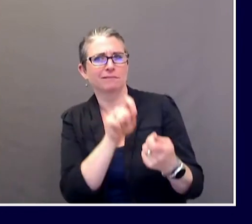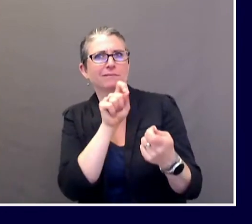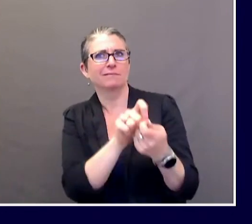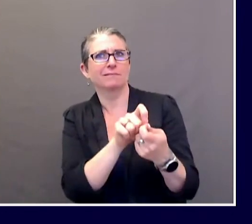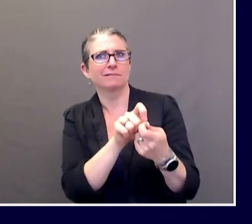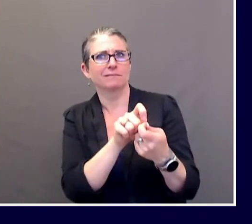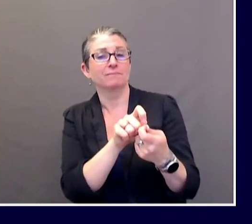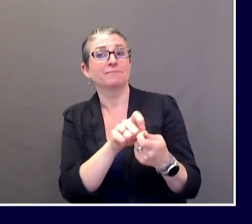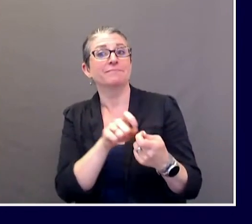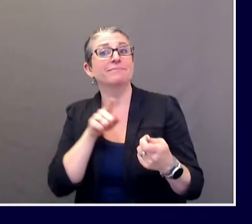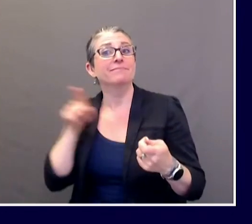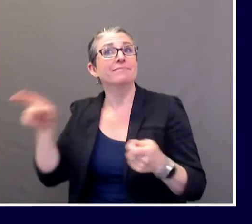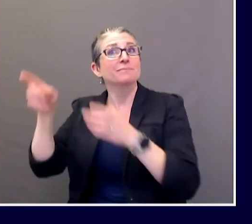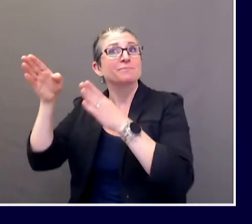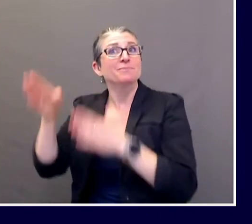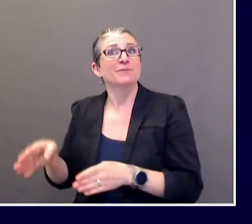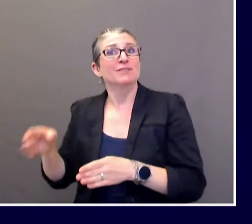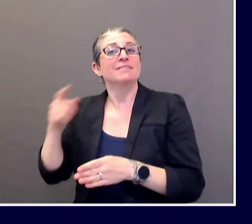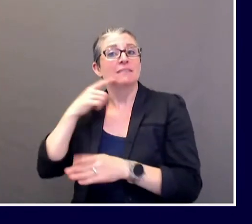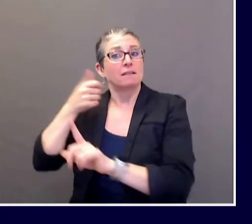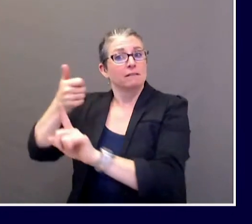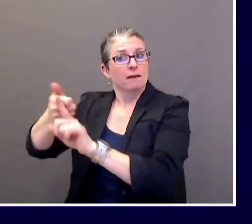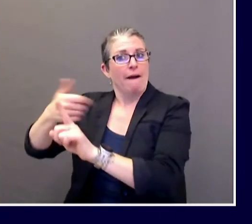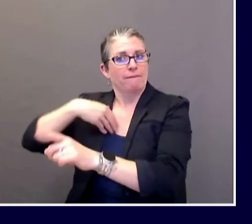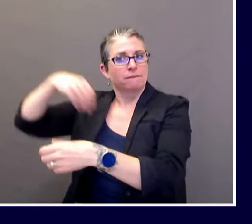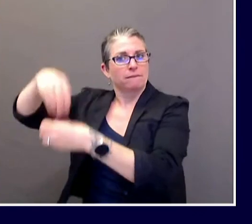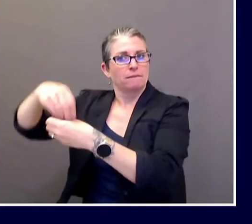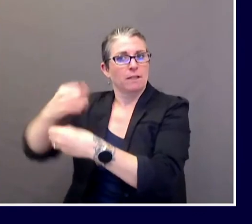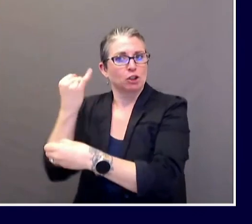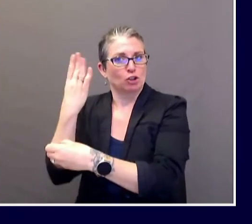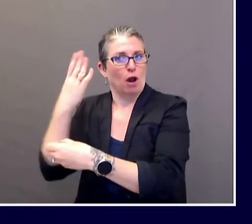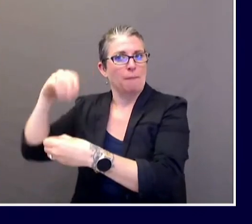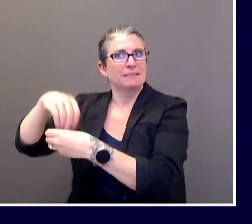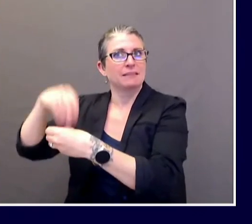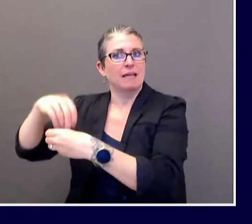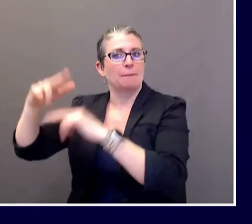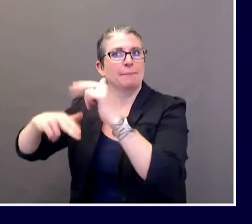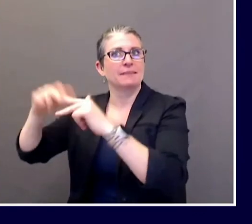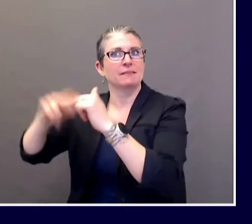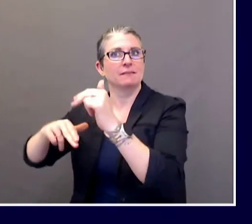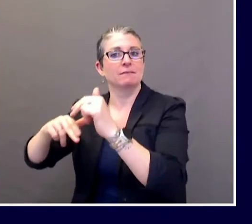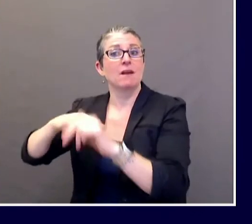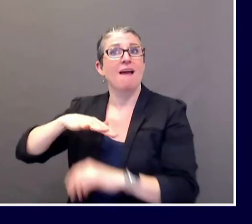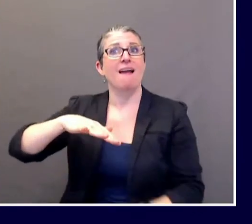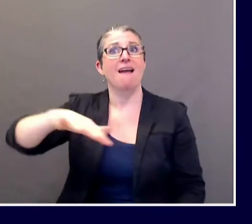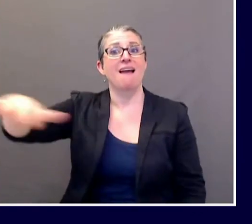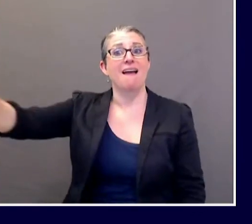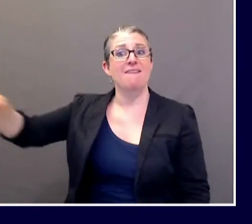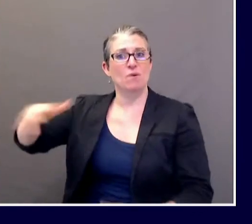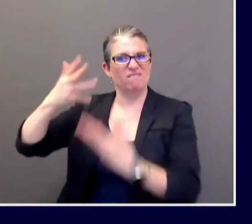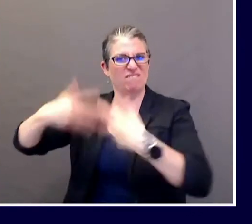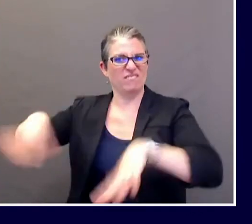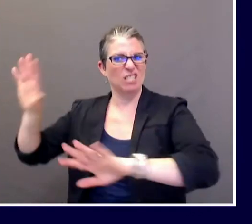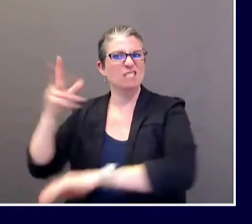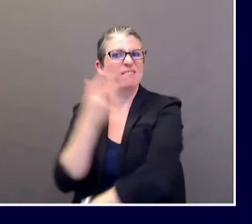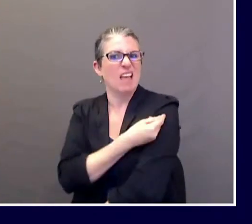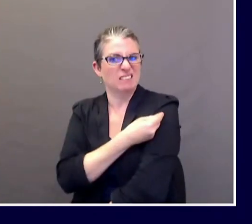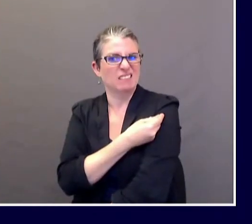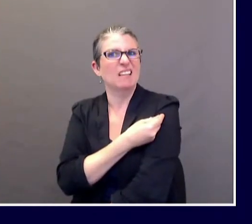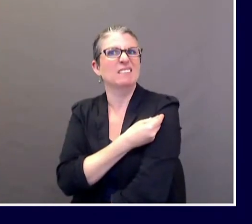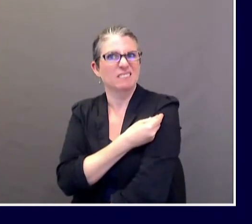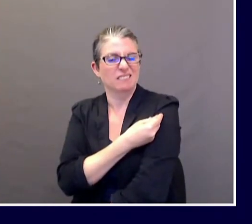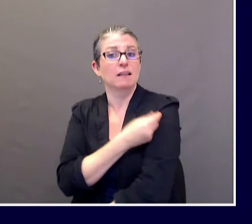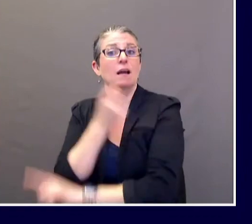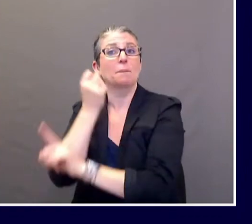been fully vaccinated, but the DECD checklists and guidelines are still saying, everybody has